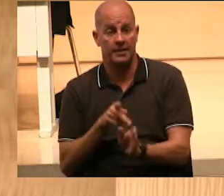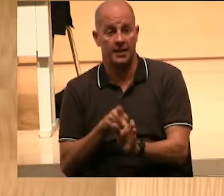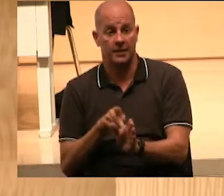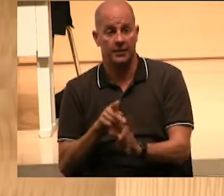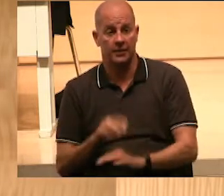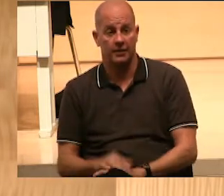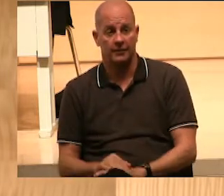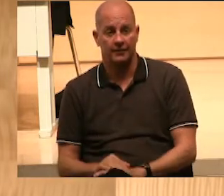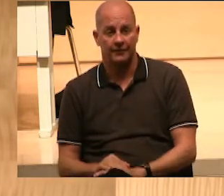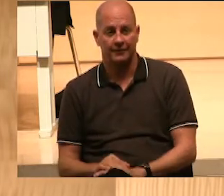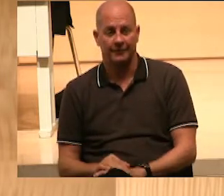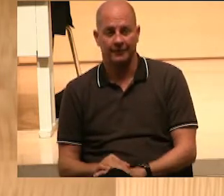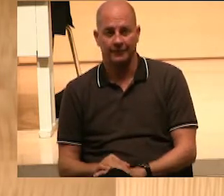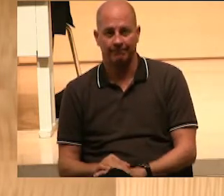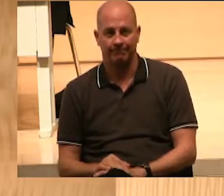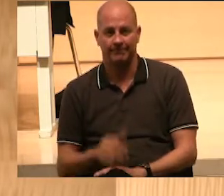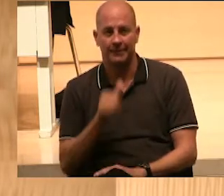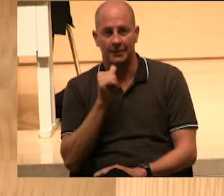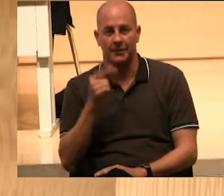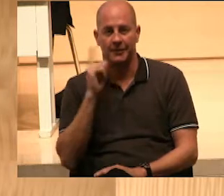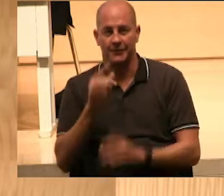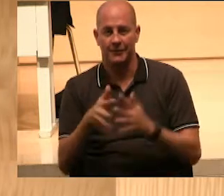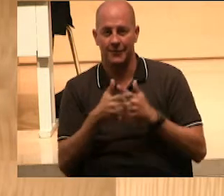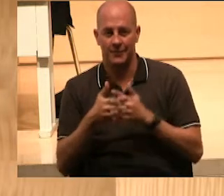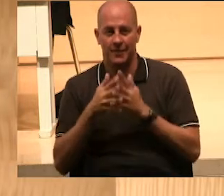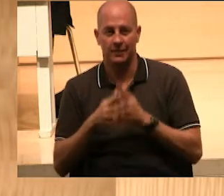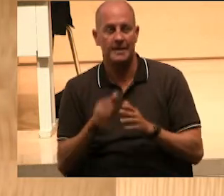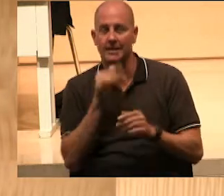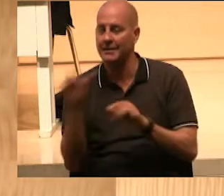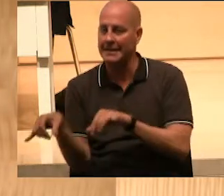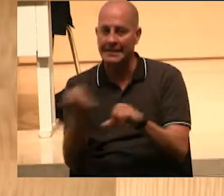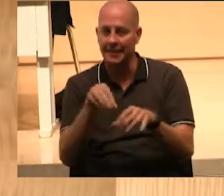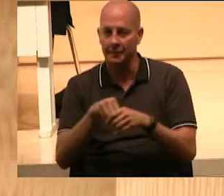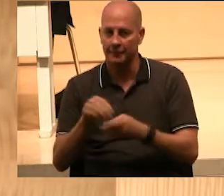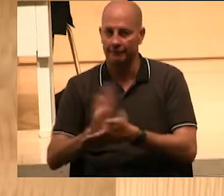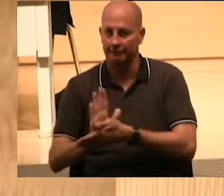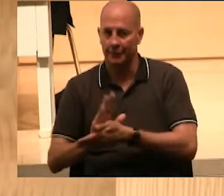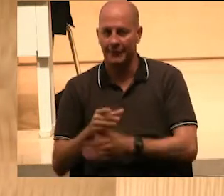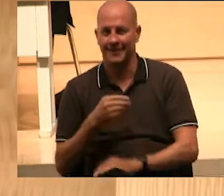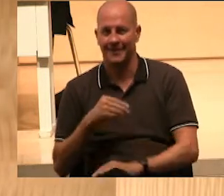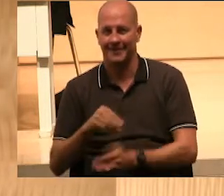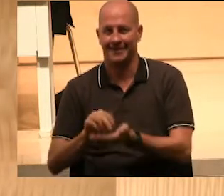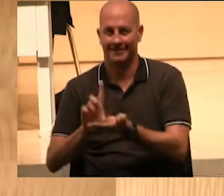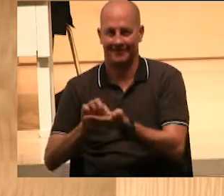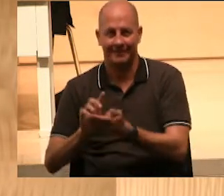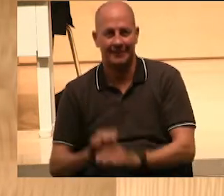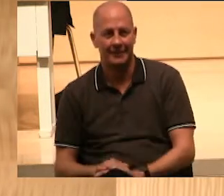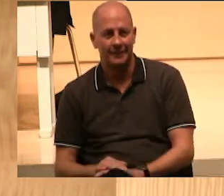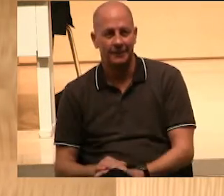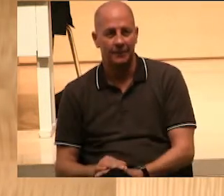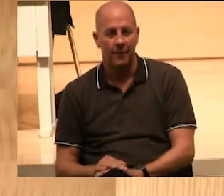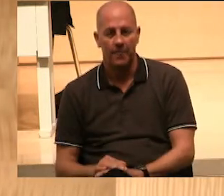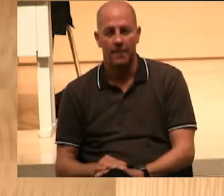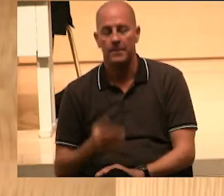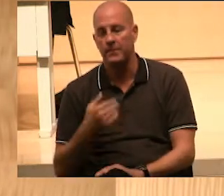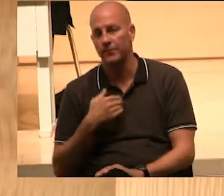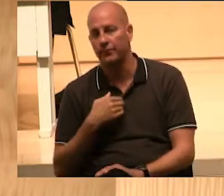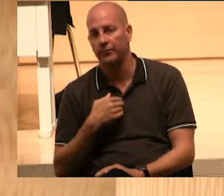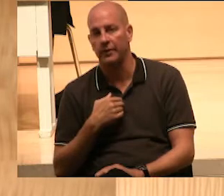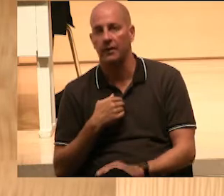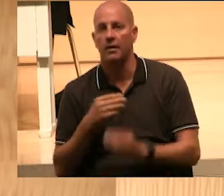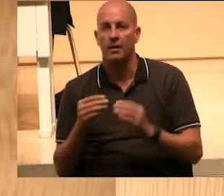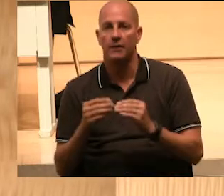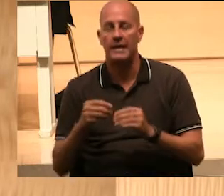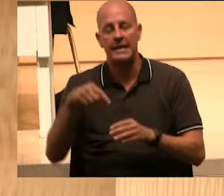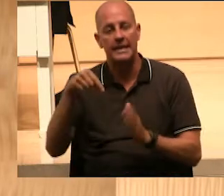as barbaric as it is portrayed in films and media. Transcranial magnetic stimulation, deep brain